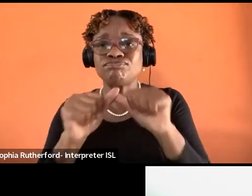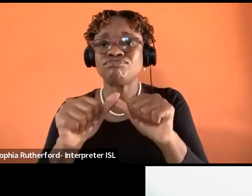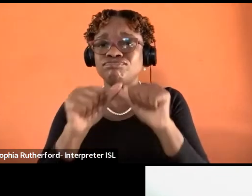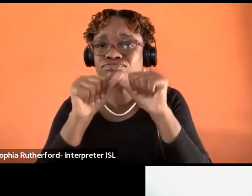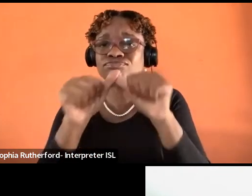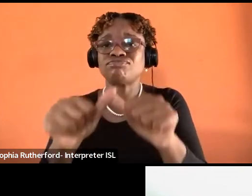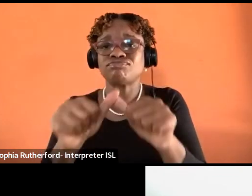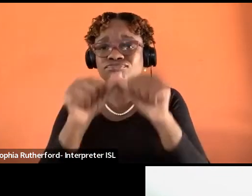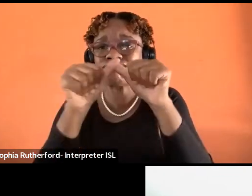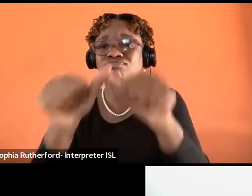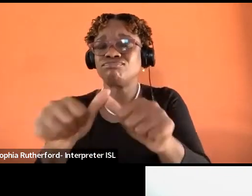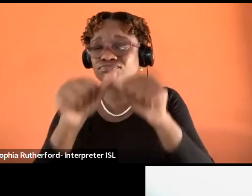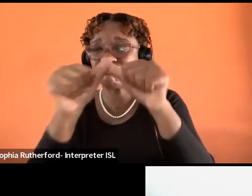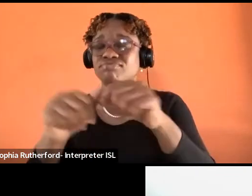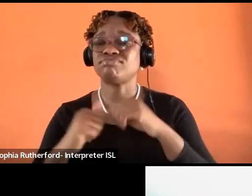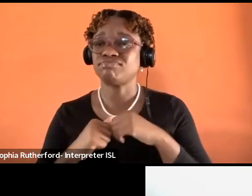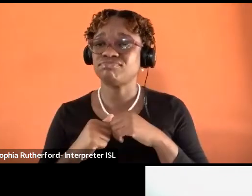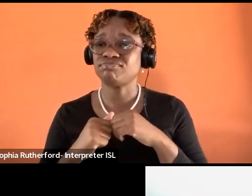in the